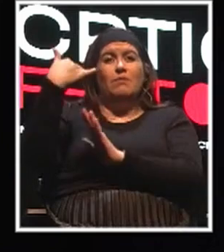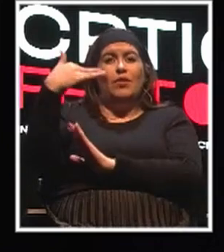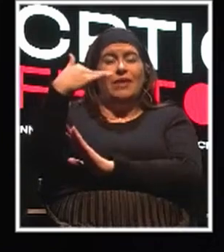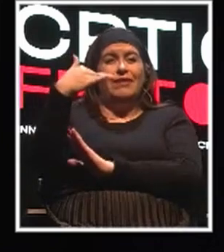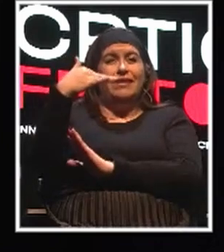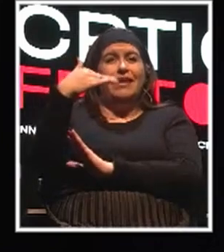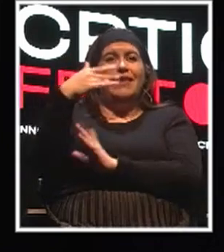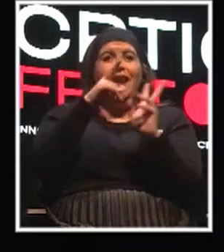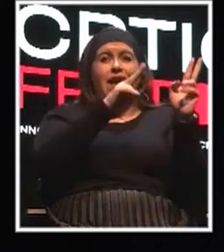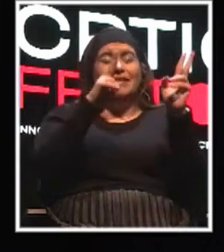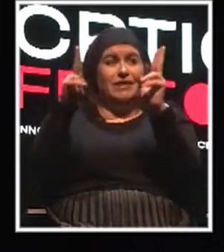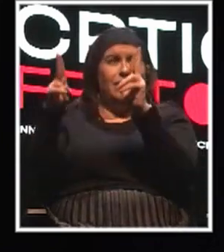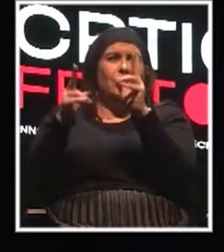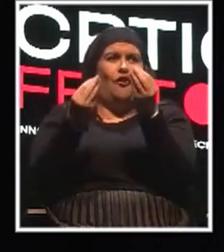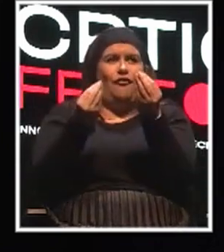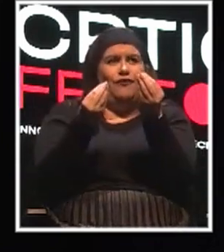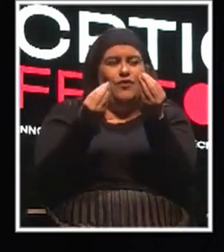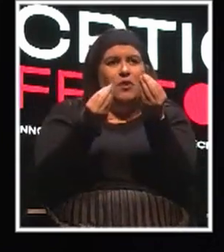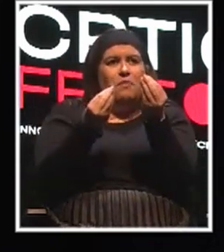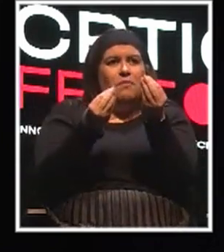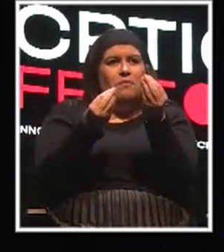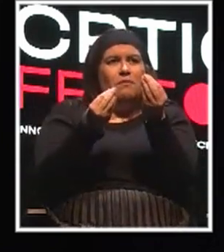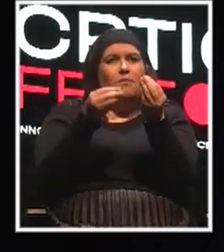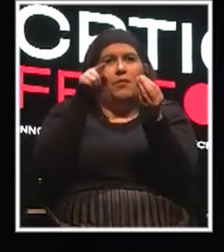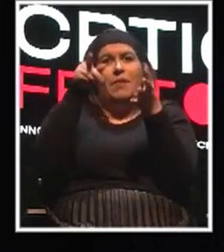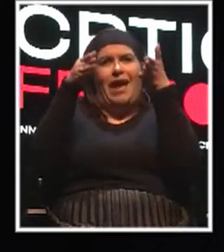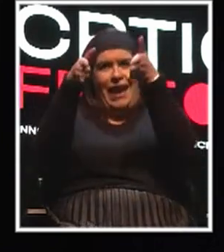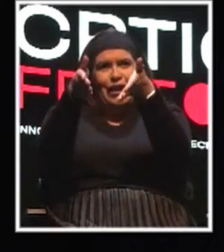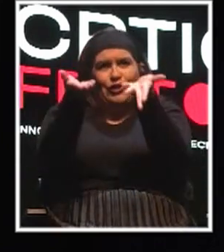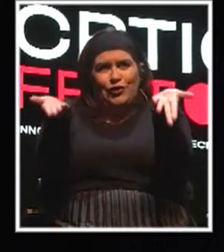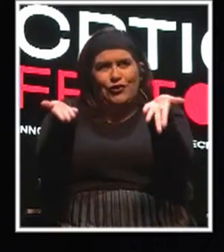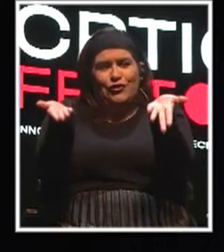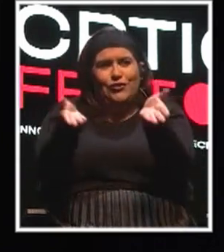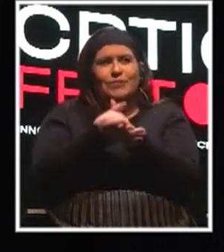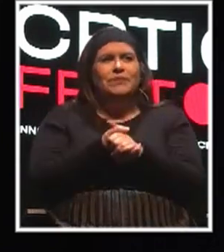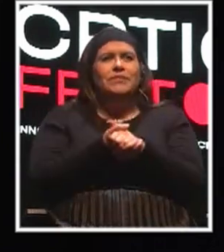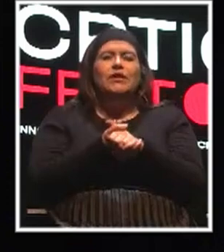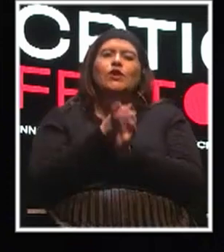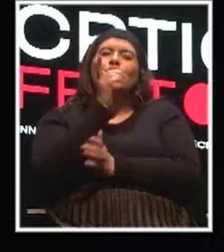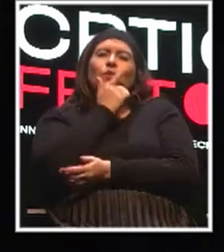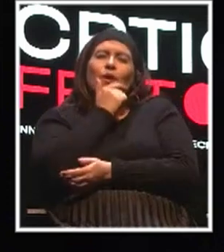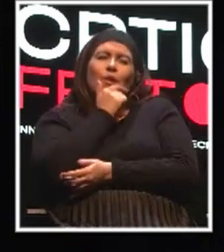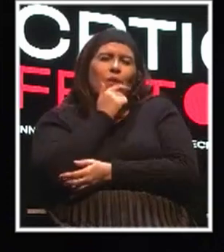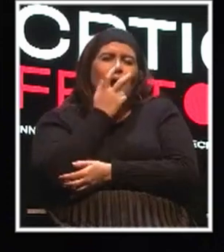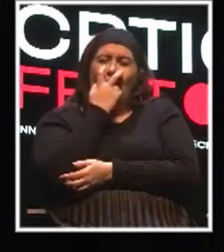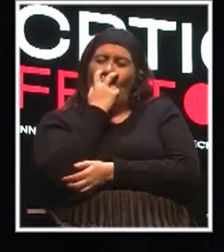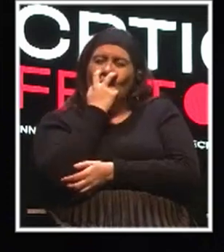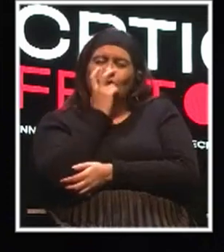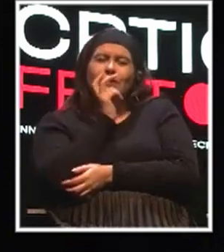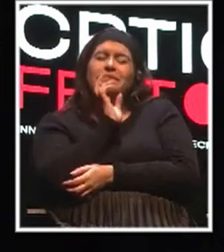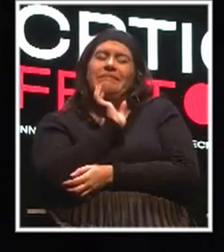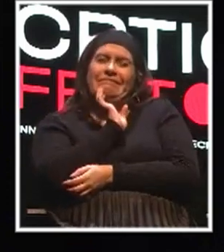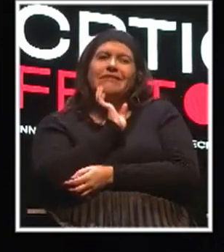because, of course, the content is made for them. So I got curious in the part when you mentioned the